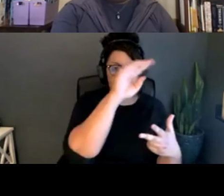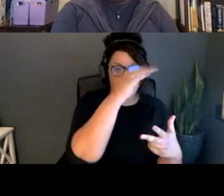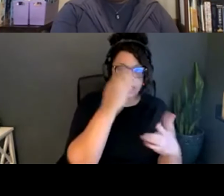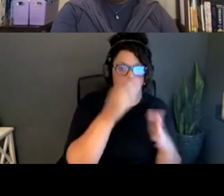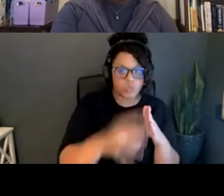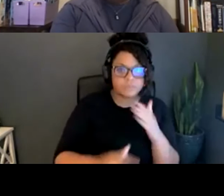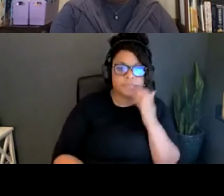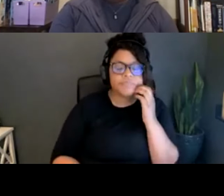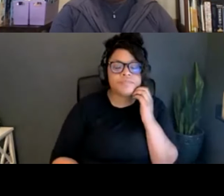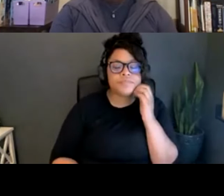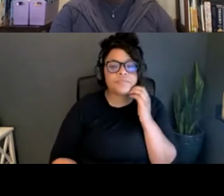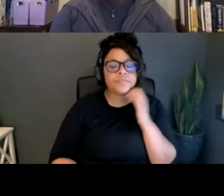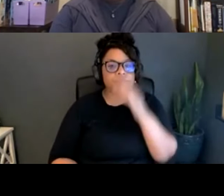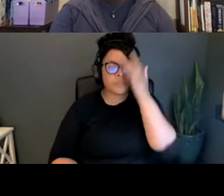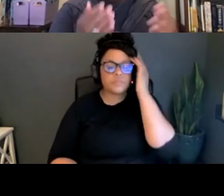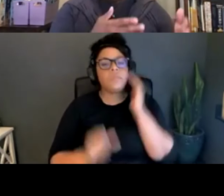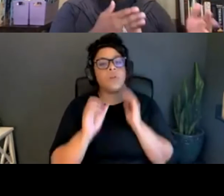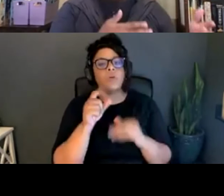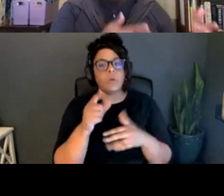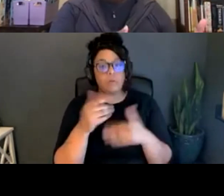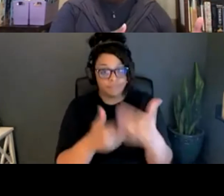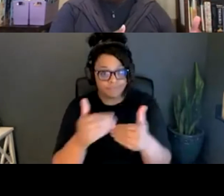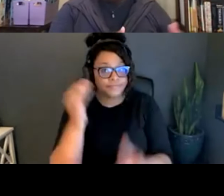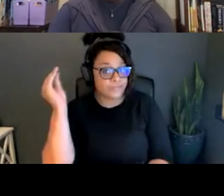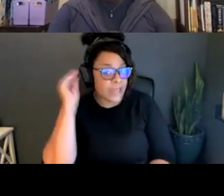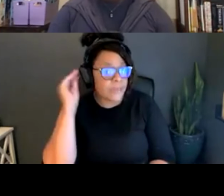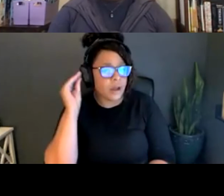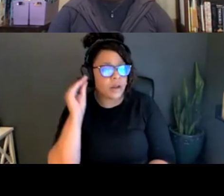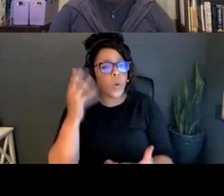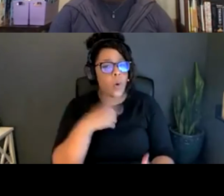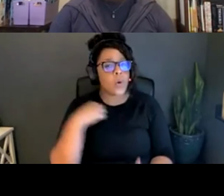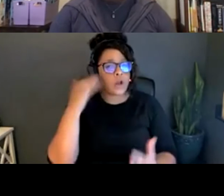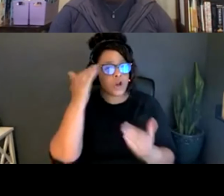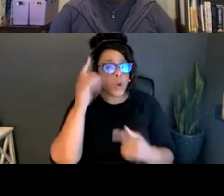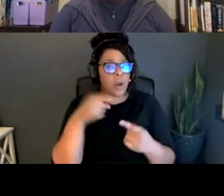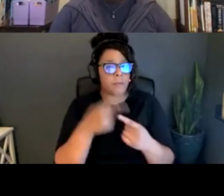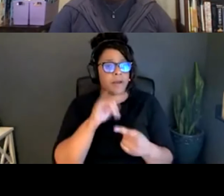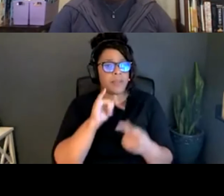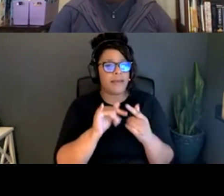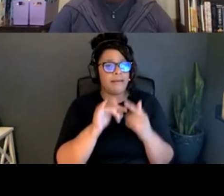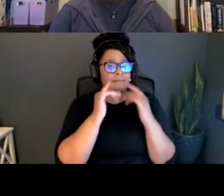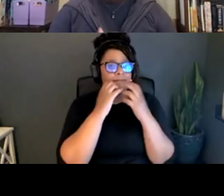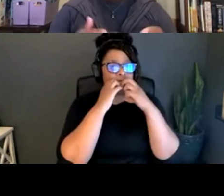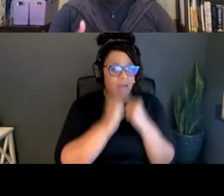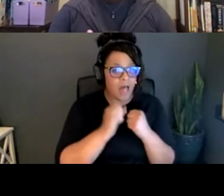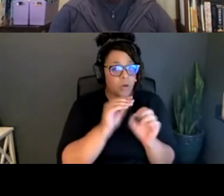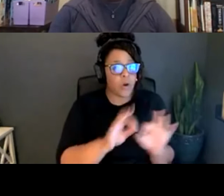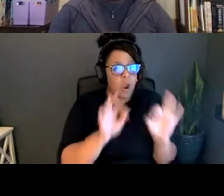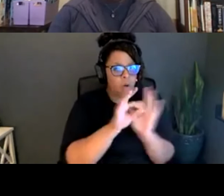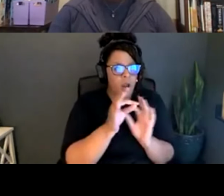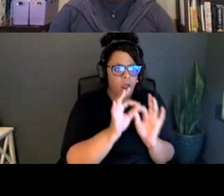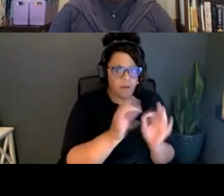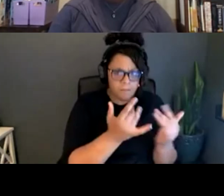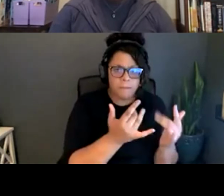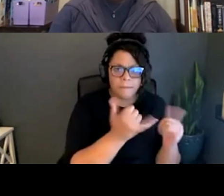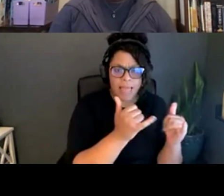students. So keep in mind this idea of, given what we know about the value and the importance of play, why is it